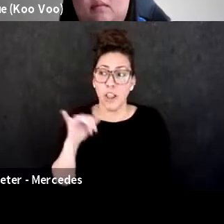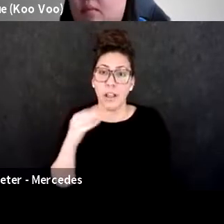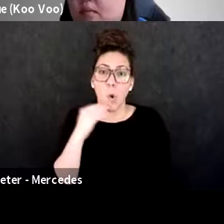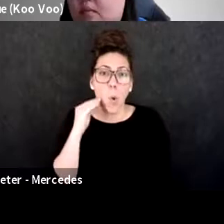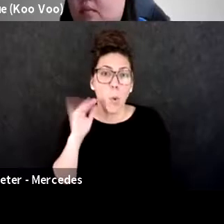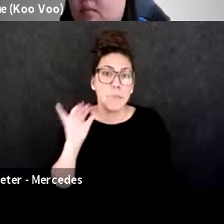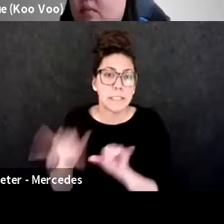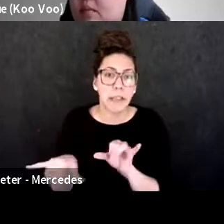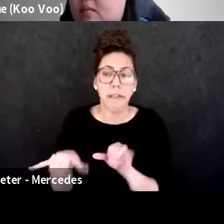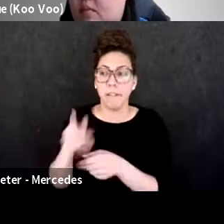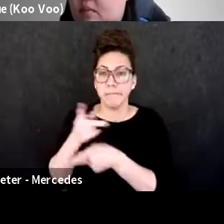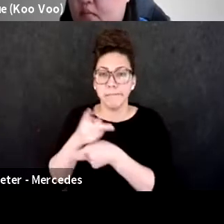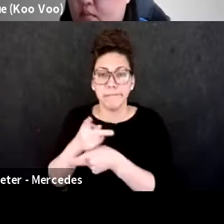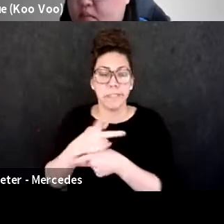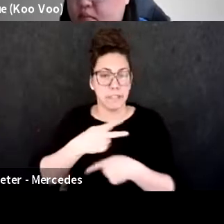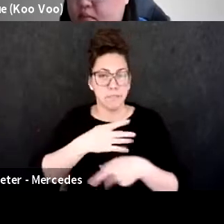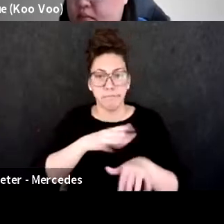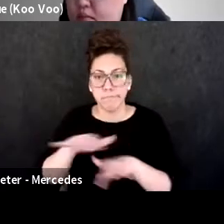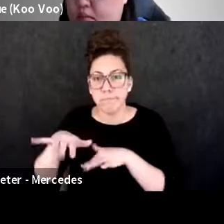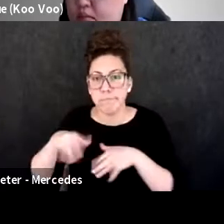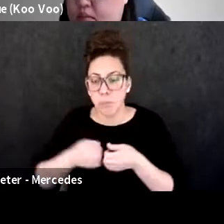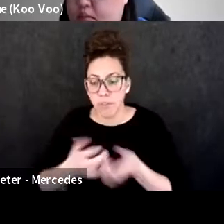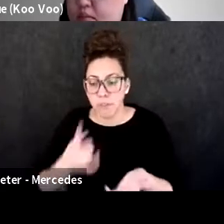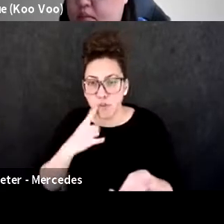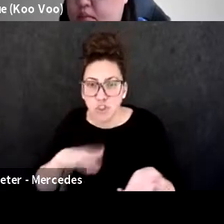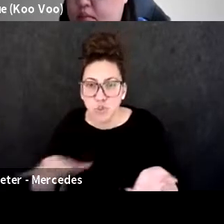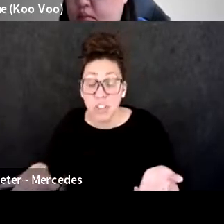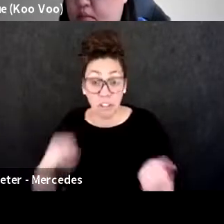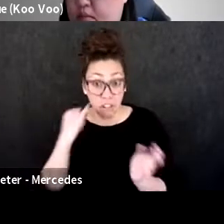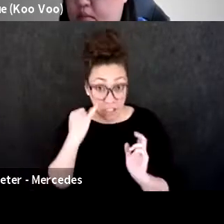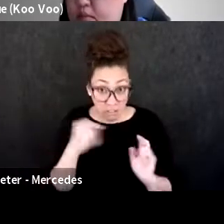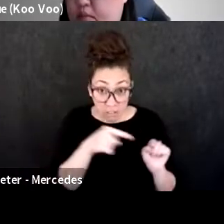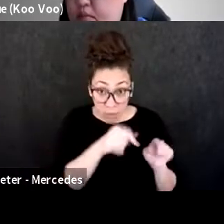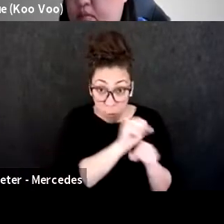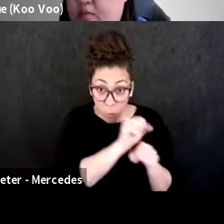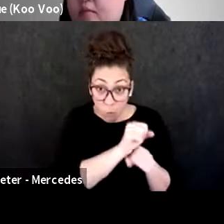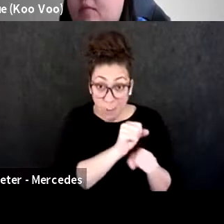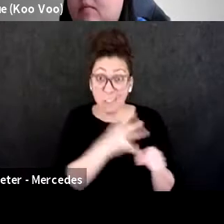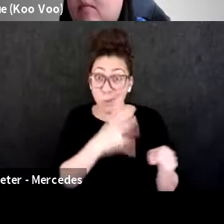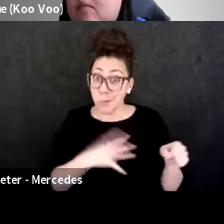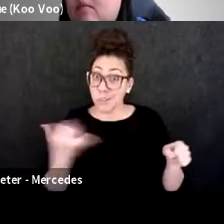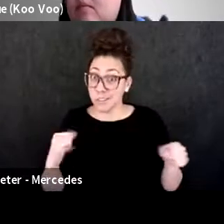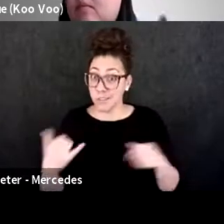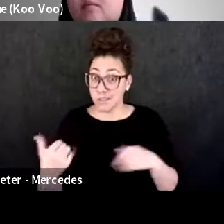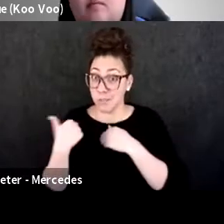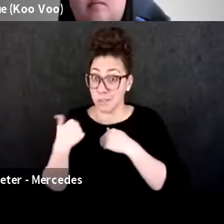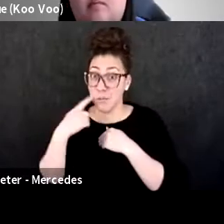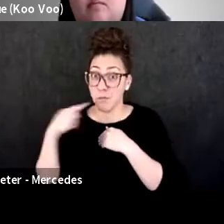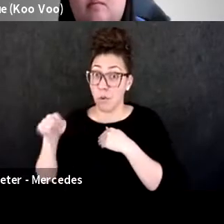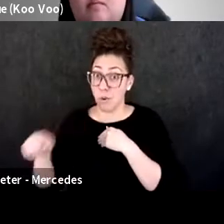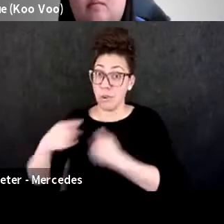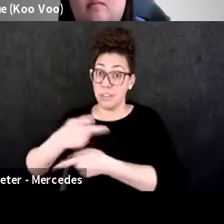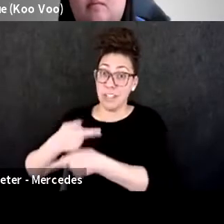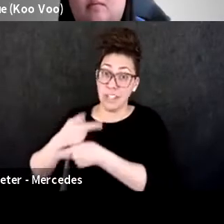they're the homemakers, they care for the children. And even if they were working, that they would still be responsible for the care